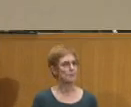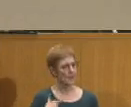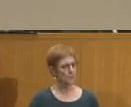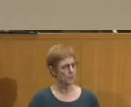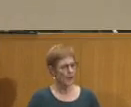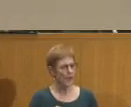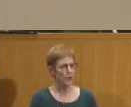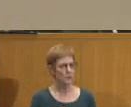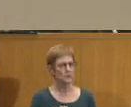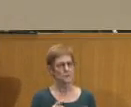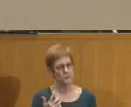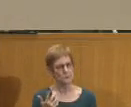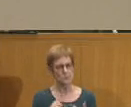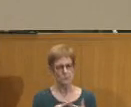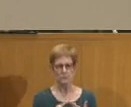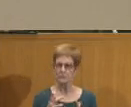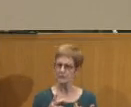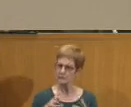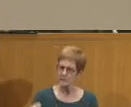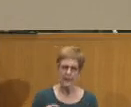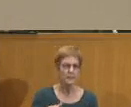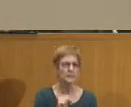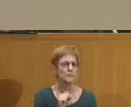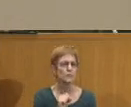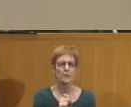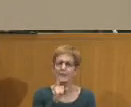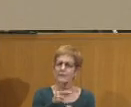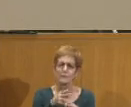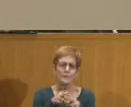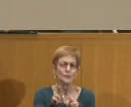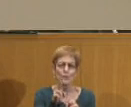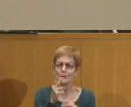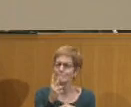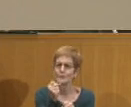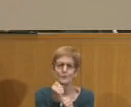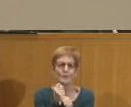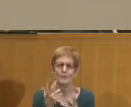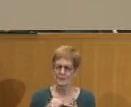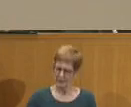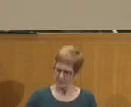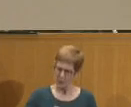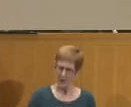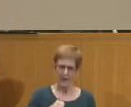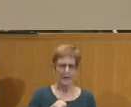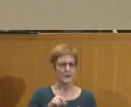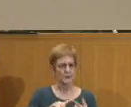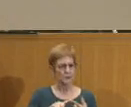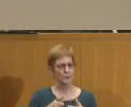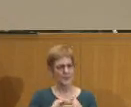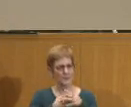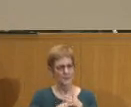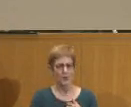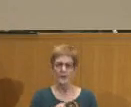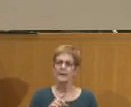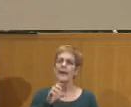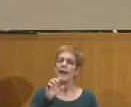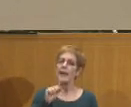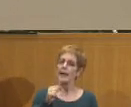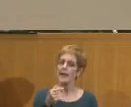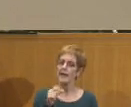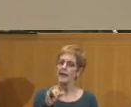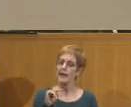They were in my ear very early. I've been in Charlotte for 5.5 years. And very quickly got me involved